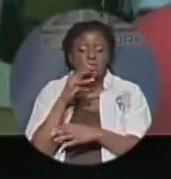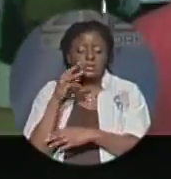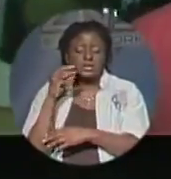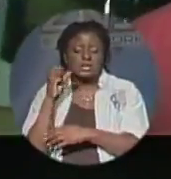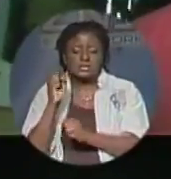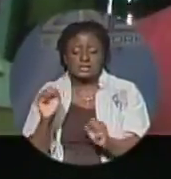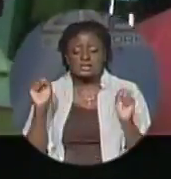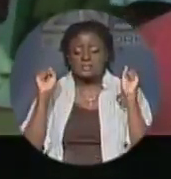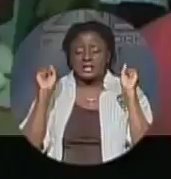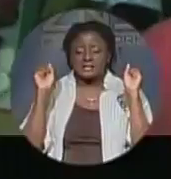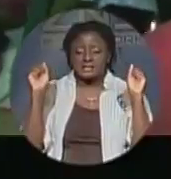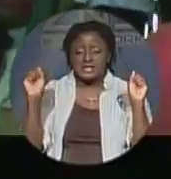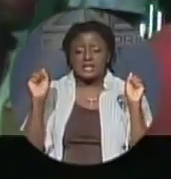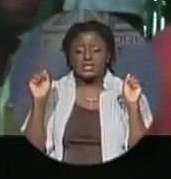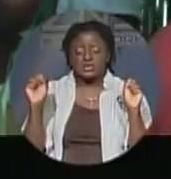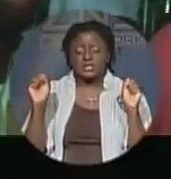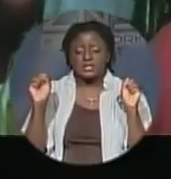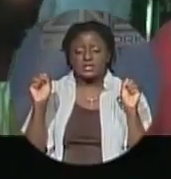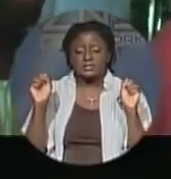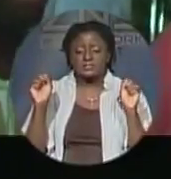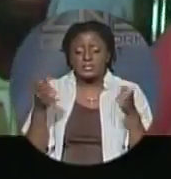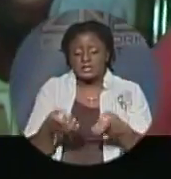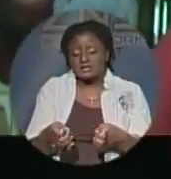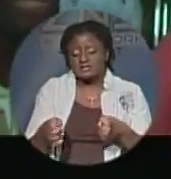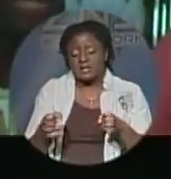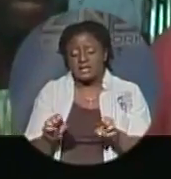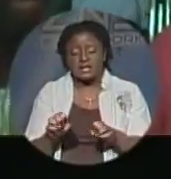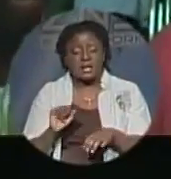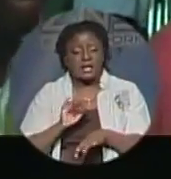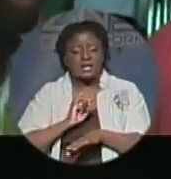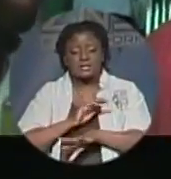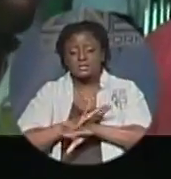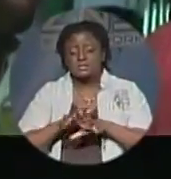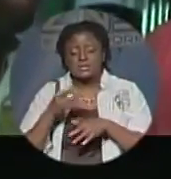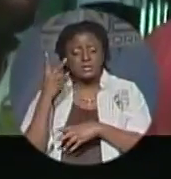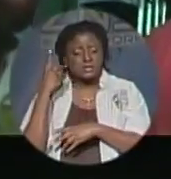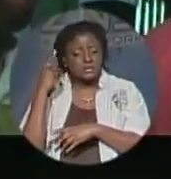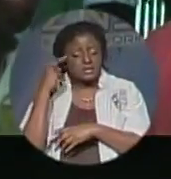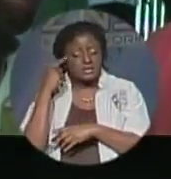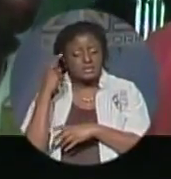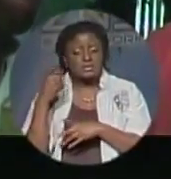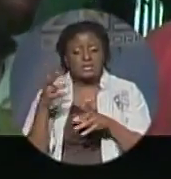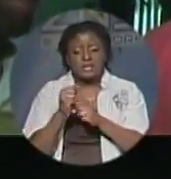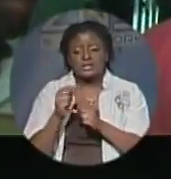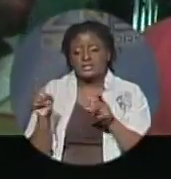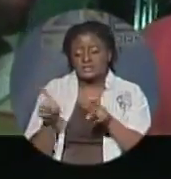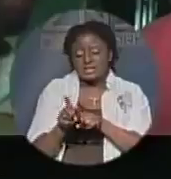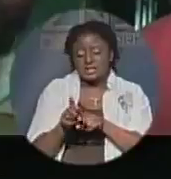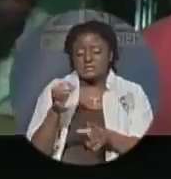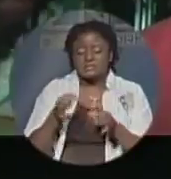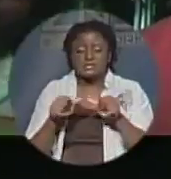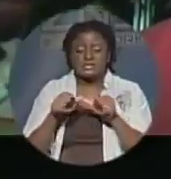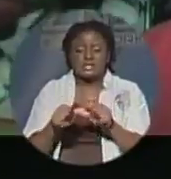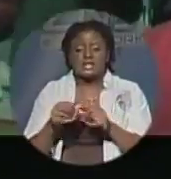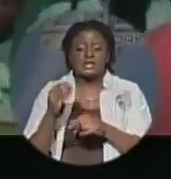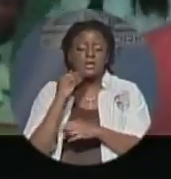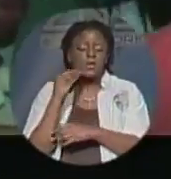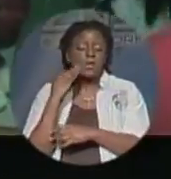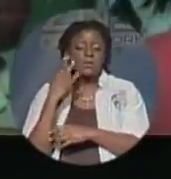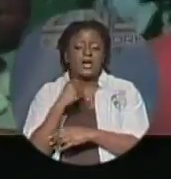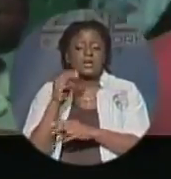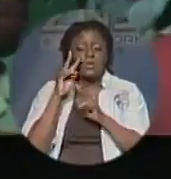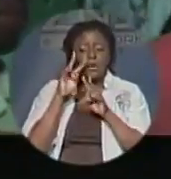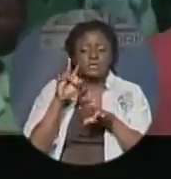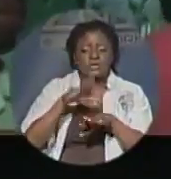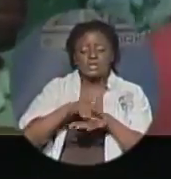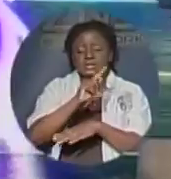think we would get the same reception if we would have stayed home and watched this on TV. This is something you had to have been